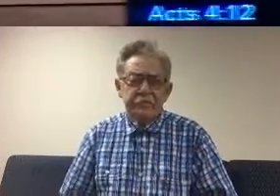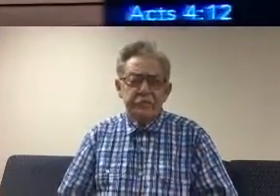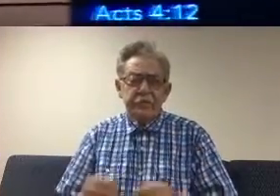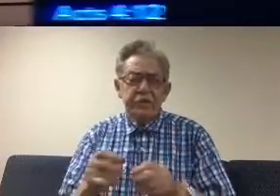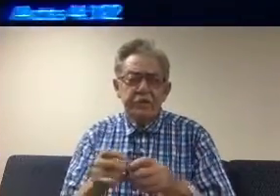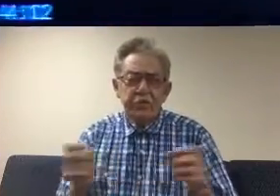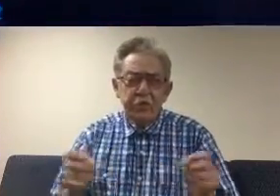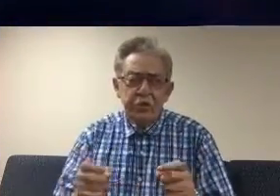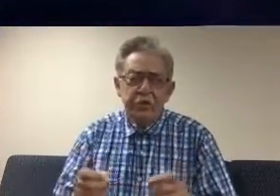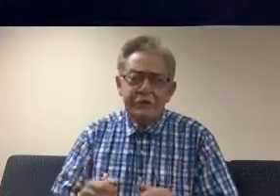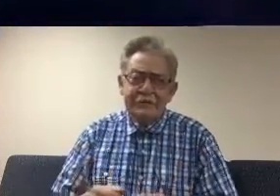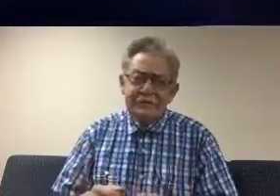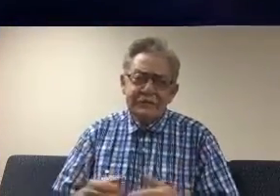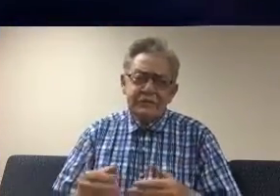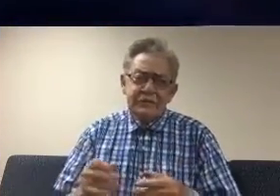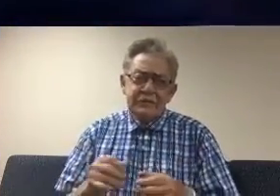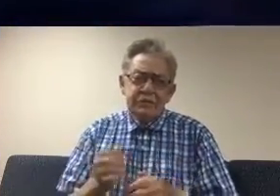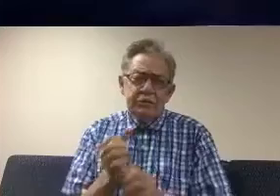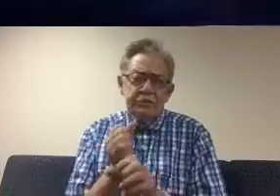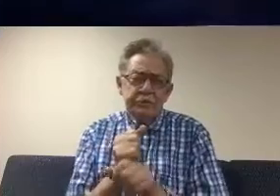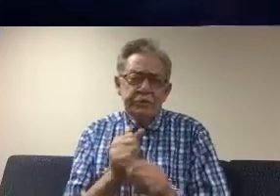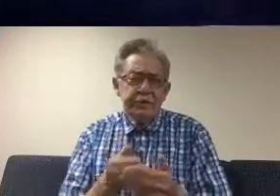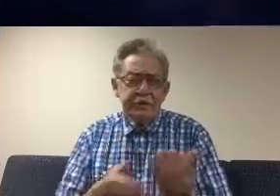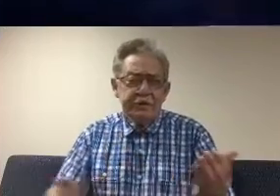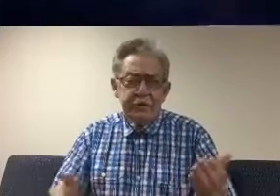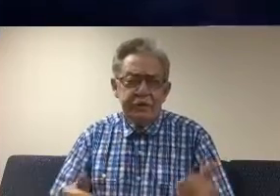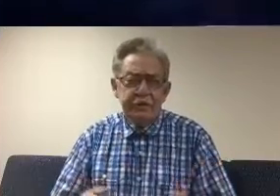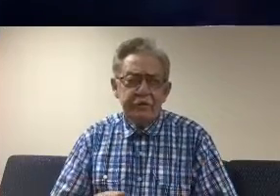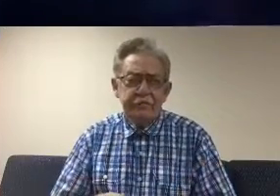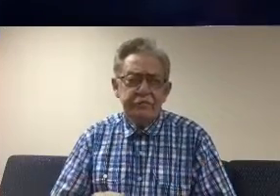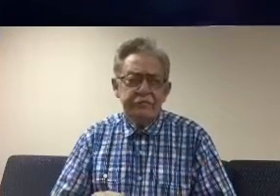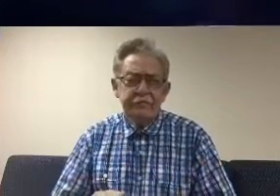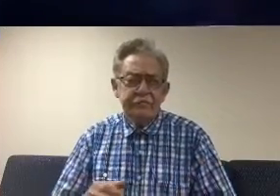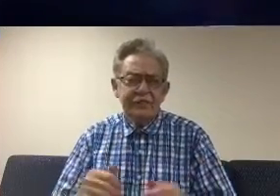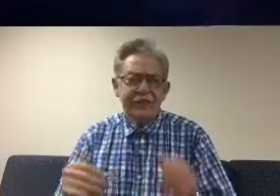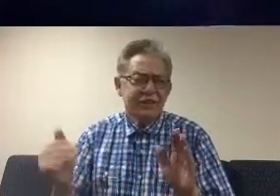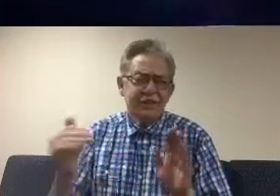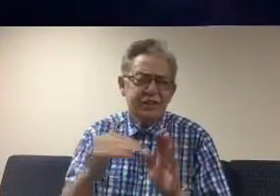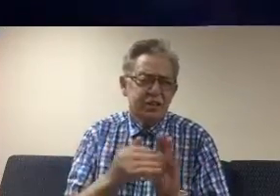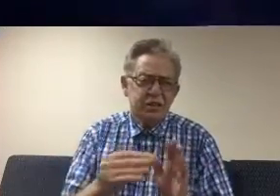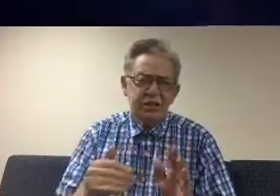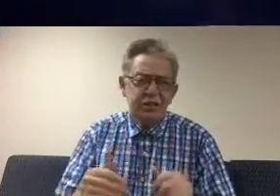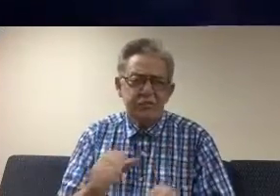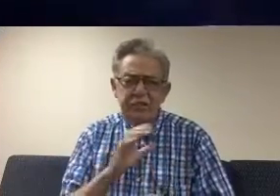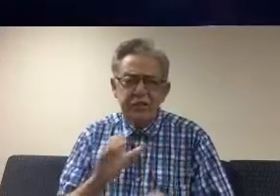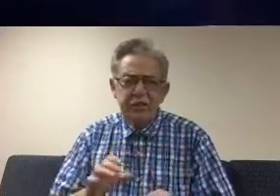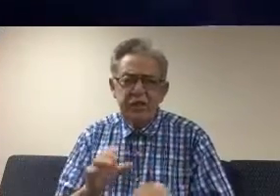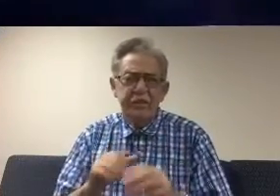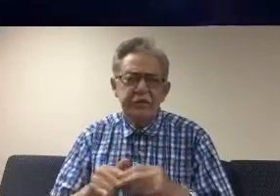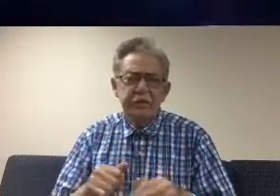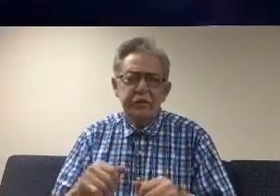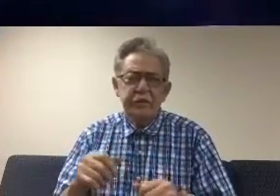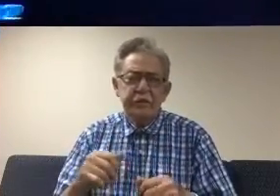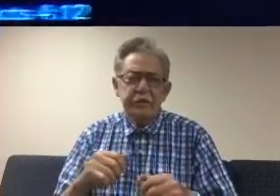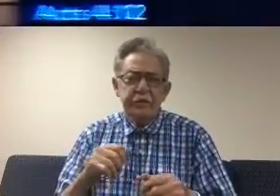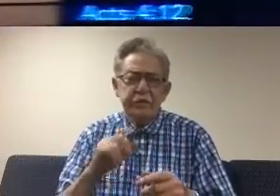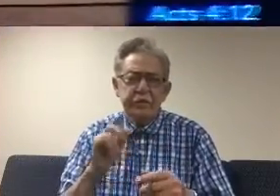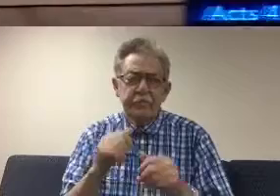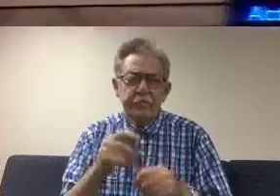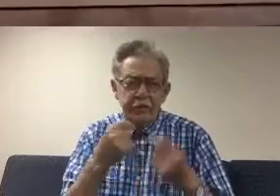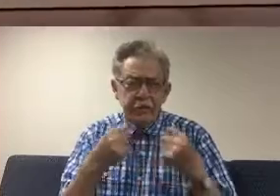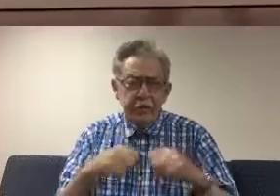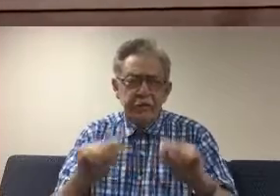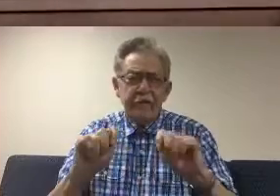and we make things so anti that really we're not intended, when the whole point, what he's trying to tell